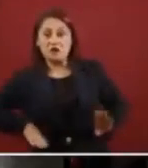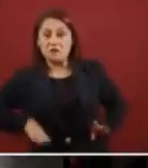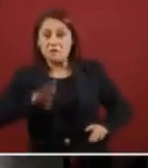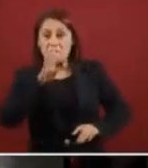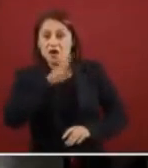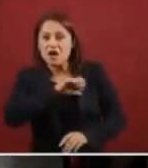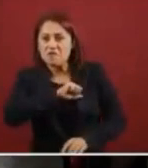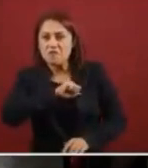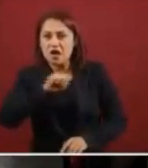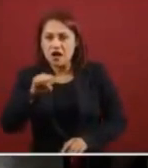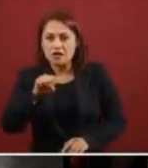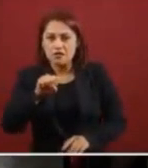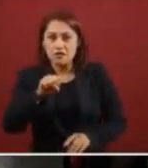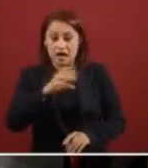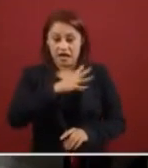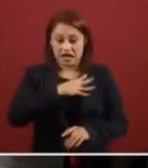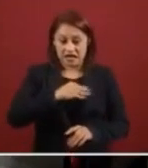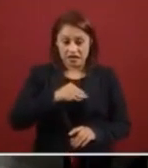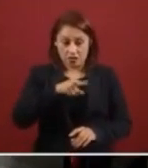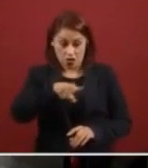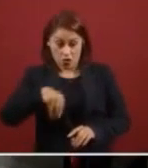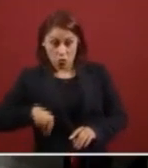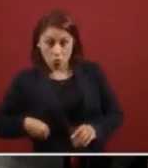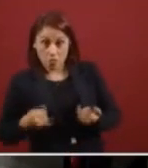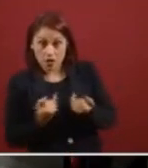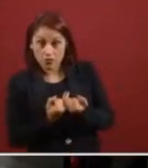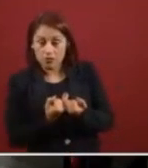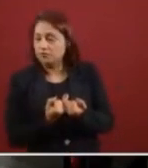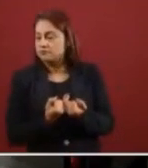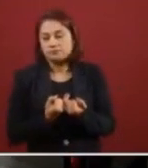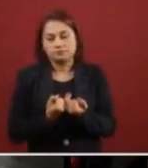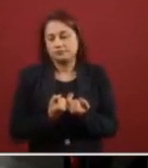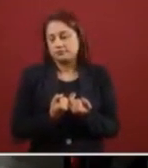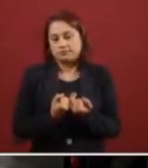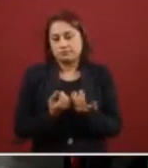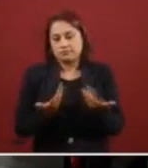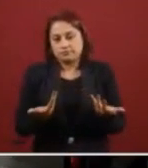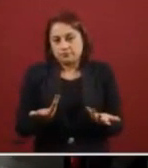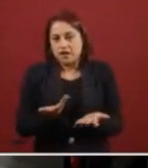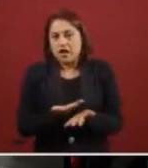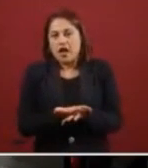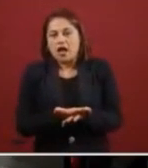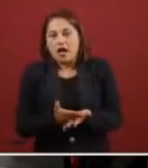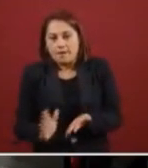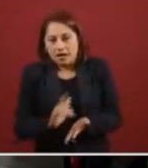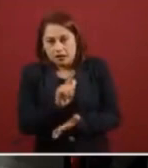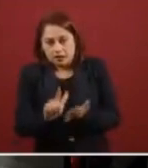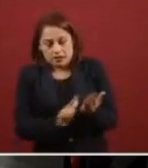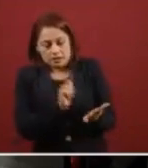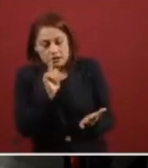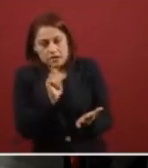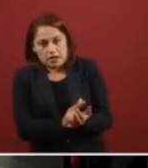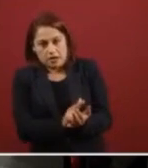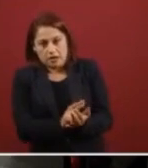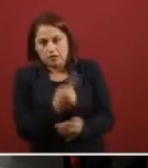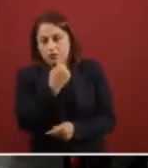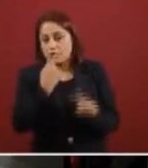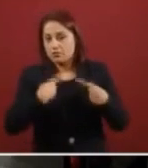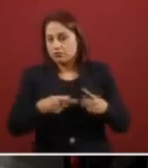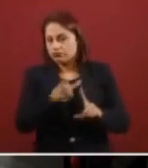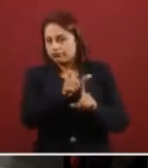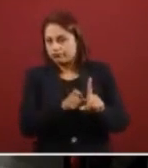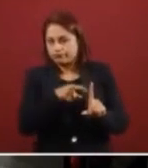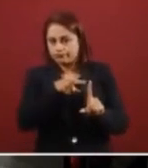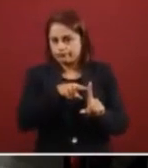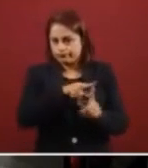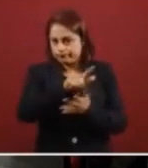corresponde. And besides, that's not really our business. Los hijos, no. Not the sons. La familia, no. The family, no. Pero es un